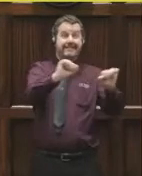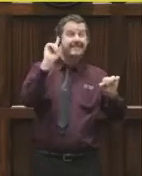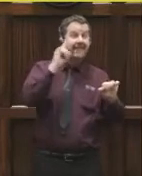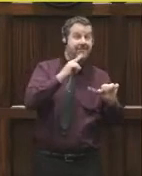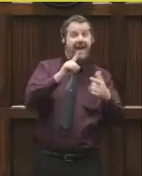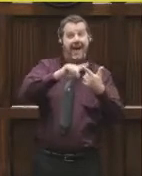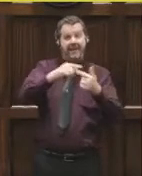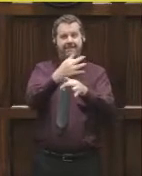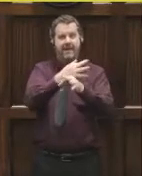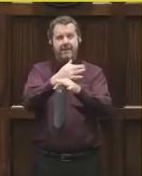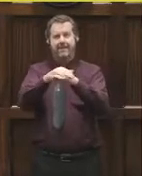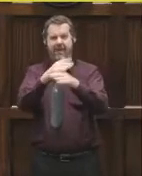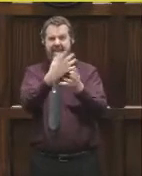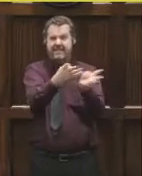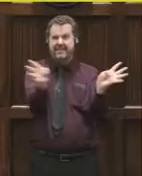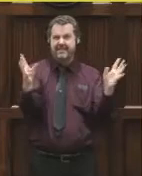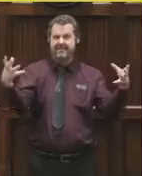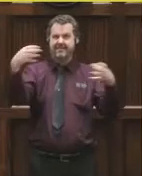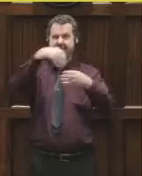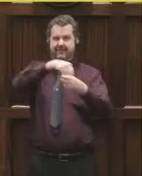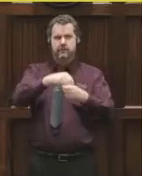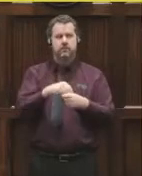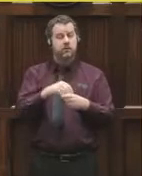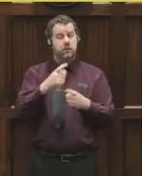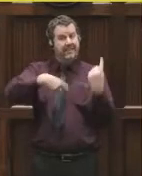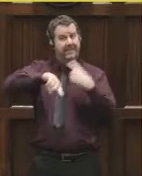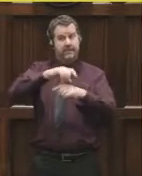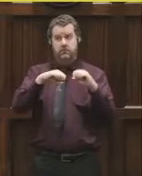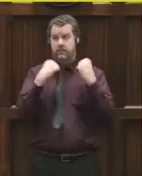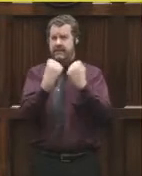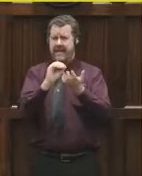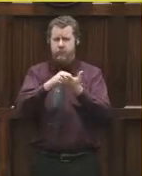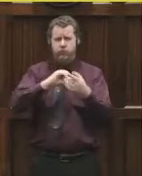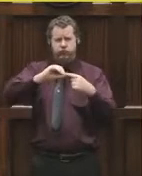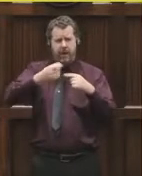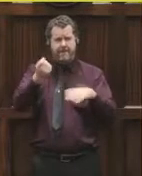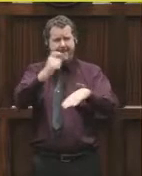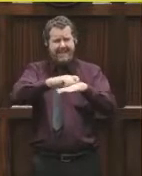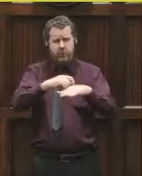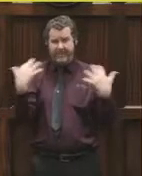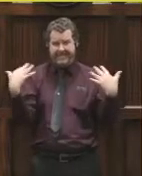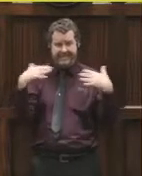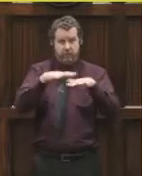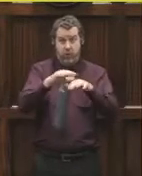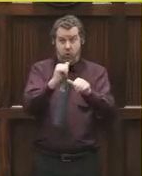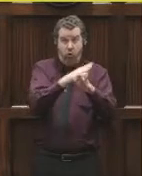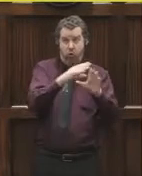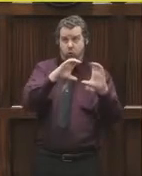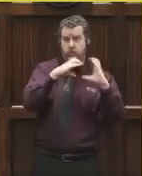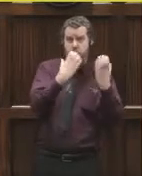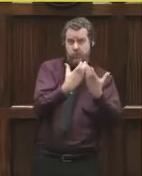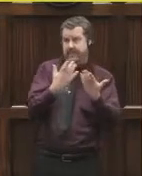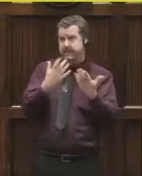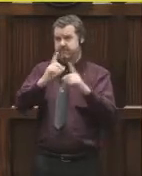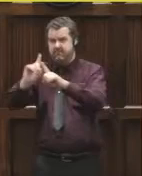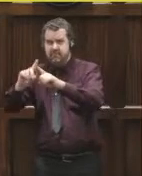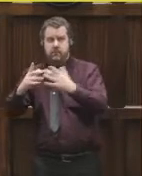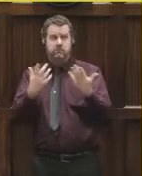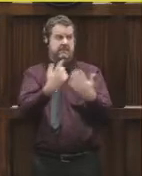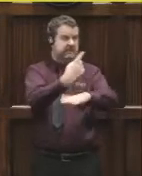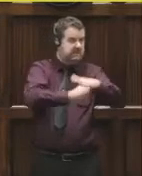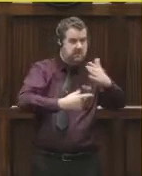important that we as a society do our best to integrate all people and communities, be they deaf, blind or